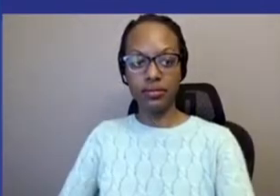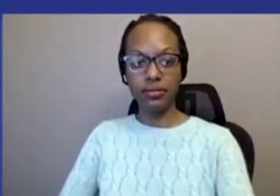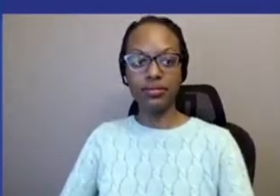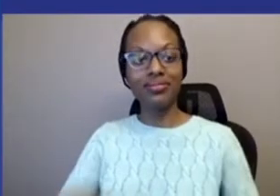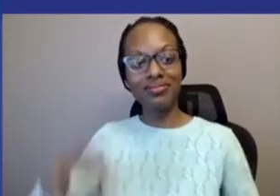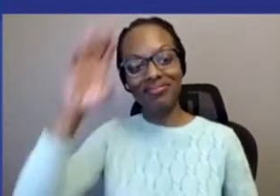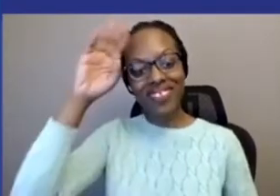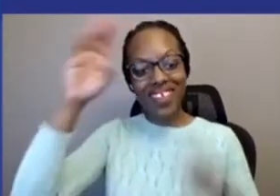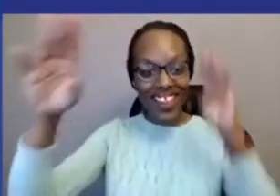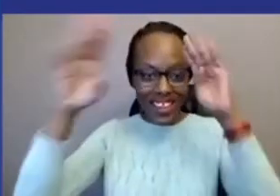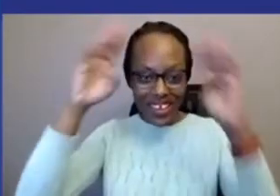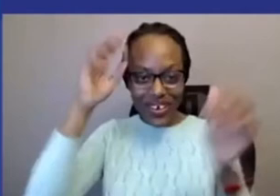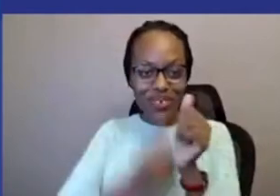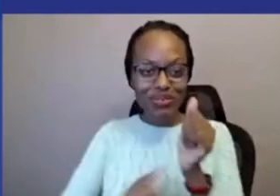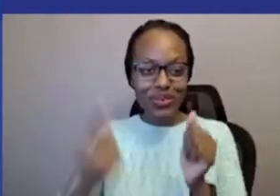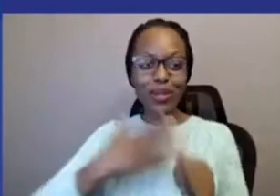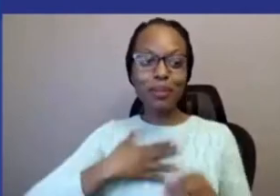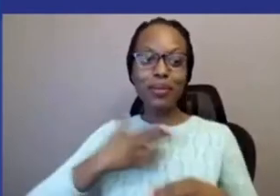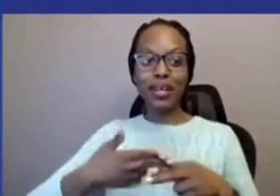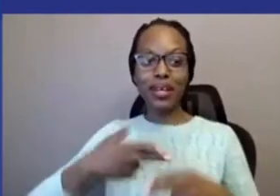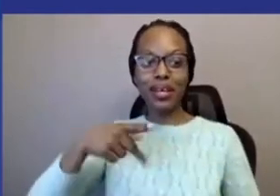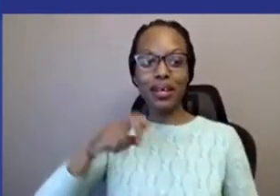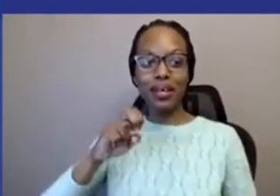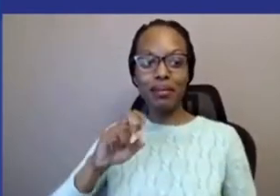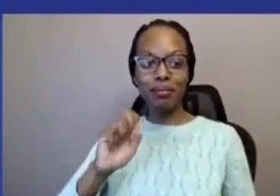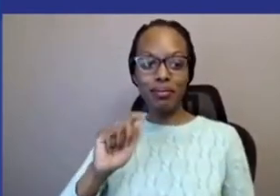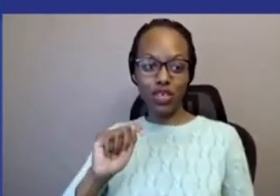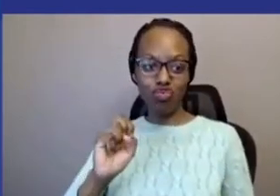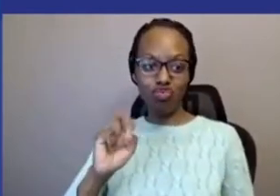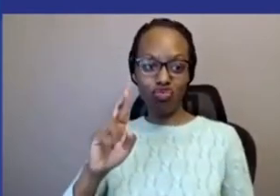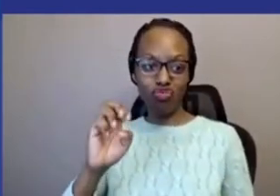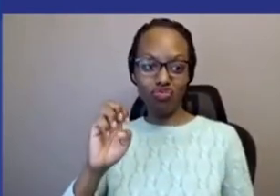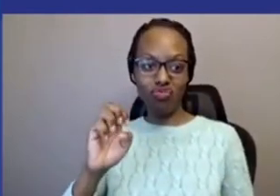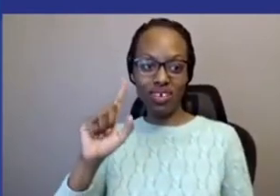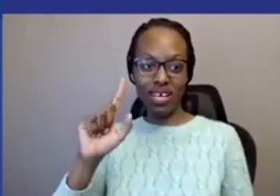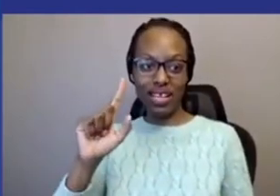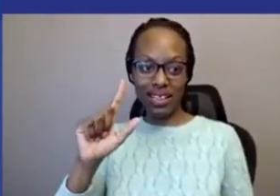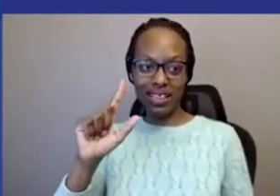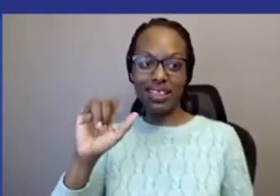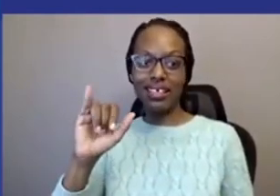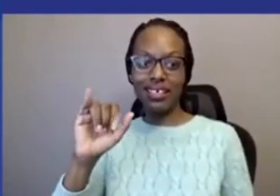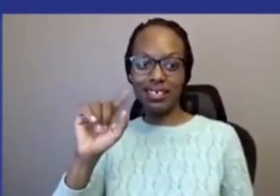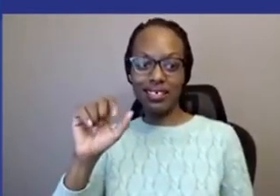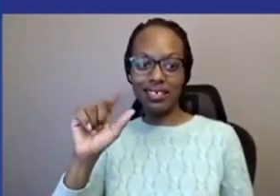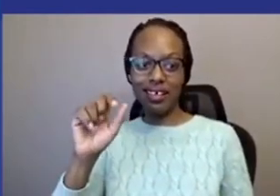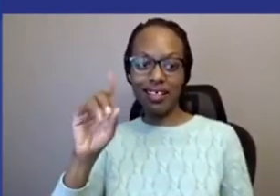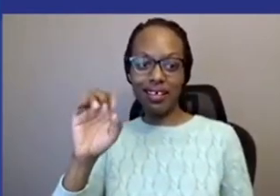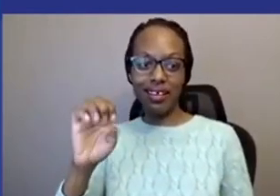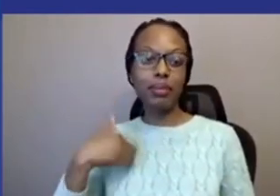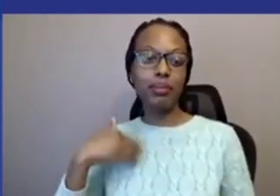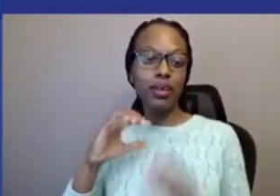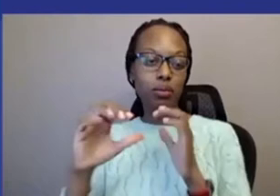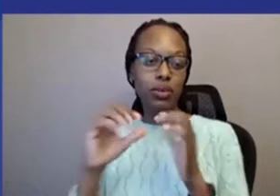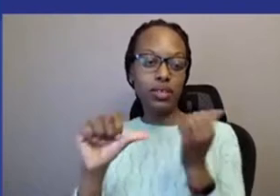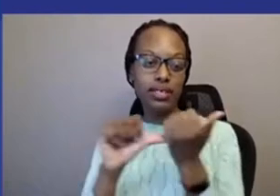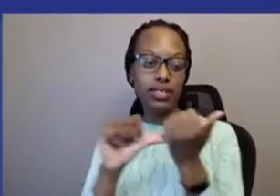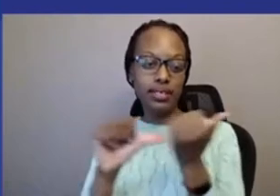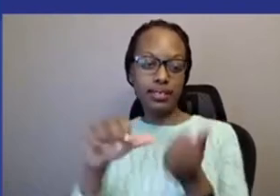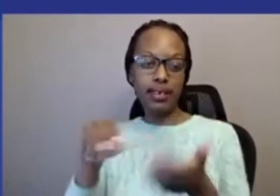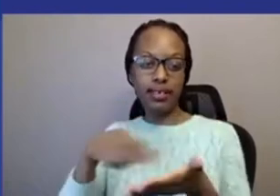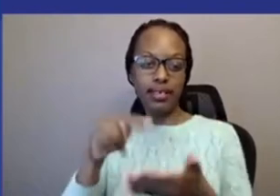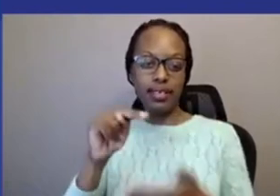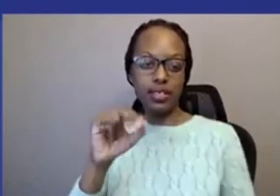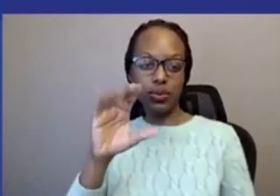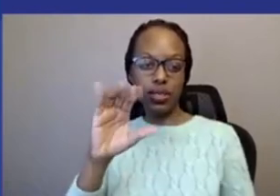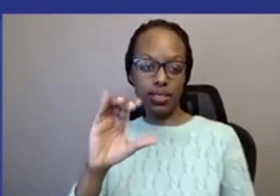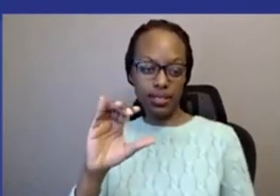Hello, hello everyone. My name is Peter Alfa Delisalde, and I am the communications assistant at Dance NYC. My pronouns are they, them,